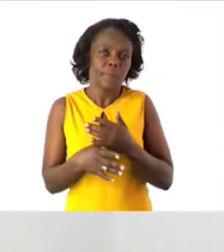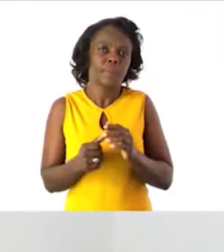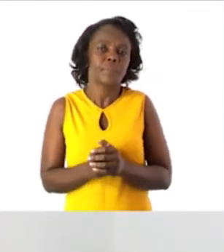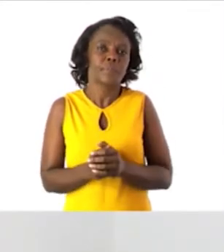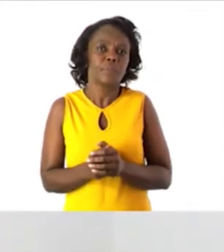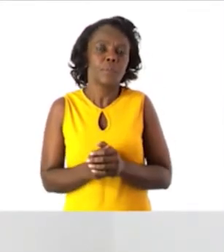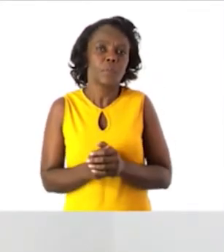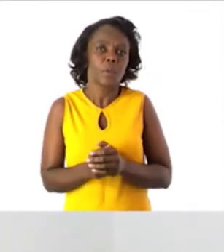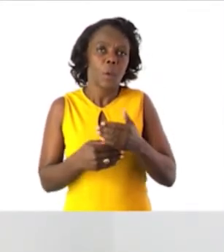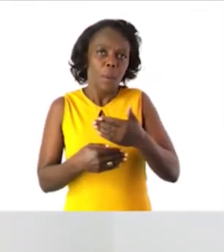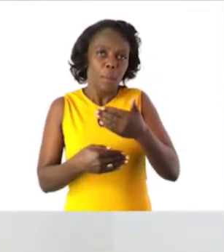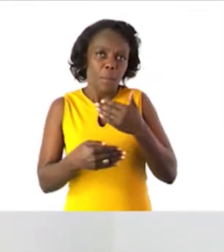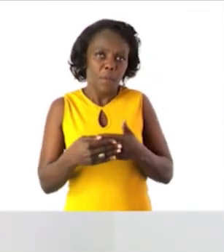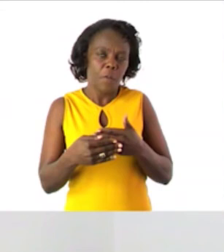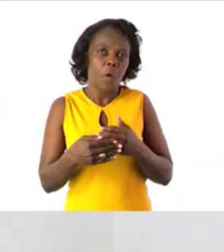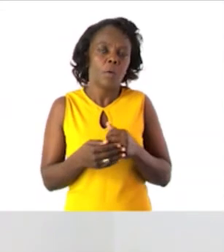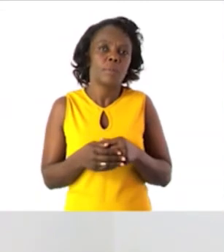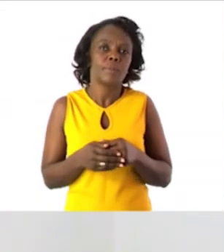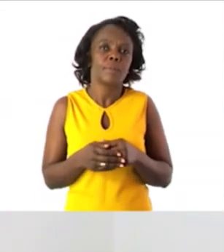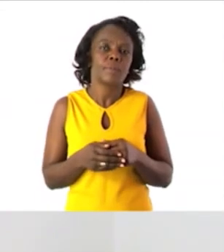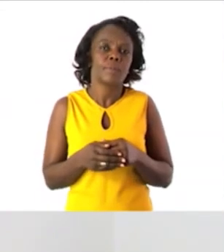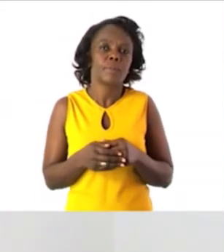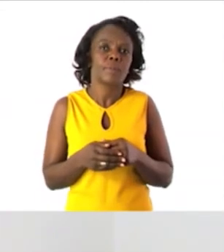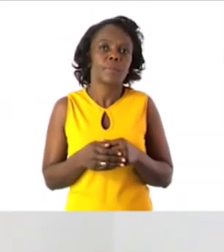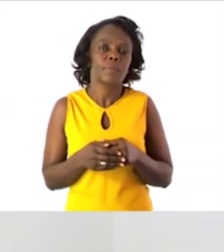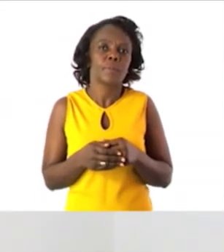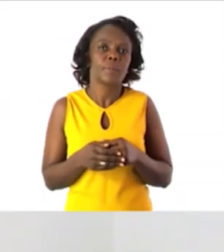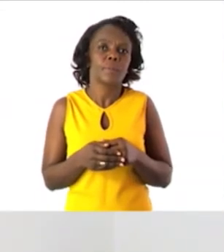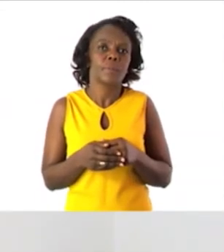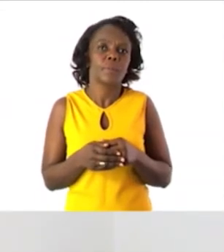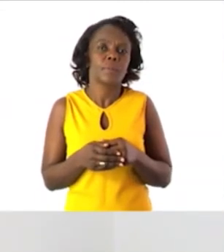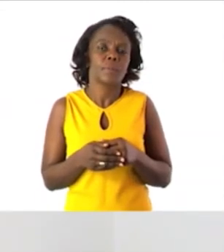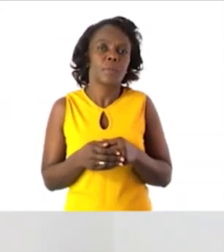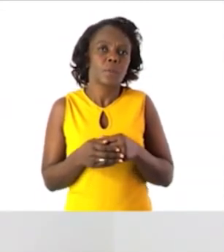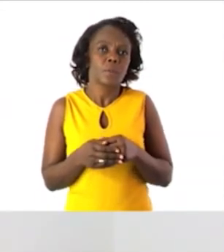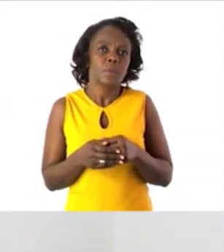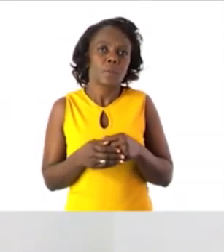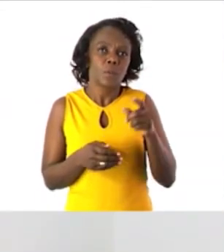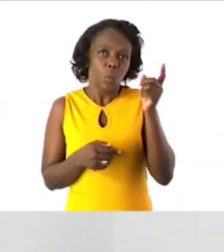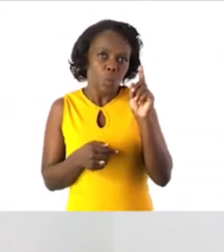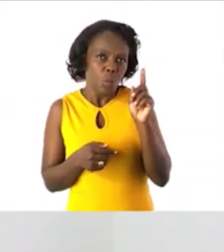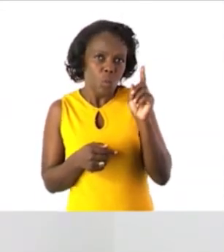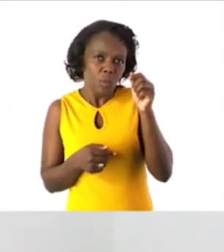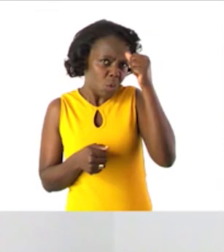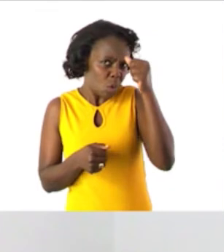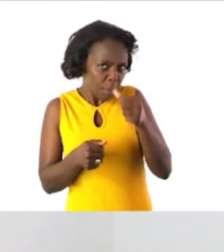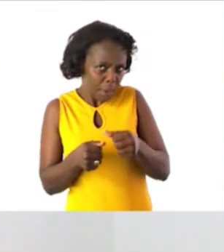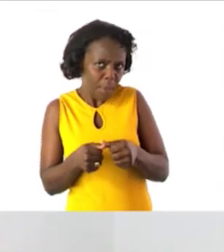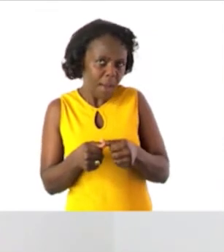today, but before we sanitize our hands, I would like to see and find out whether you still remember what we have